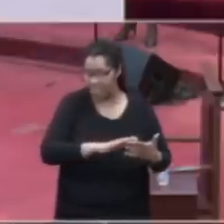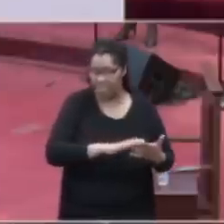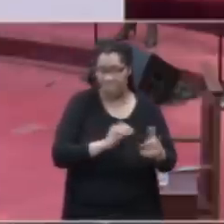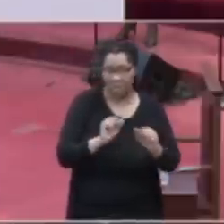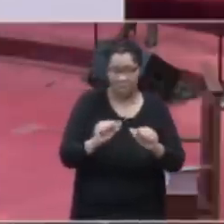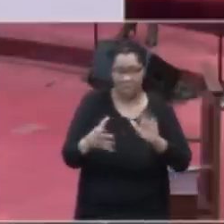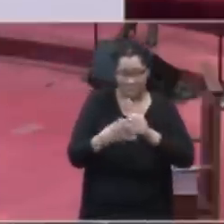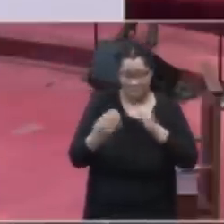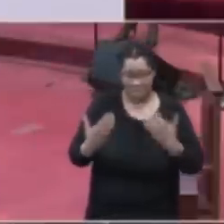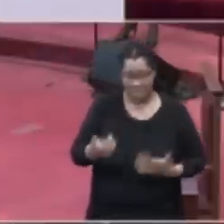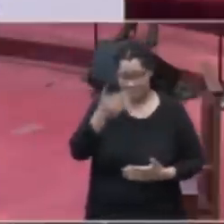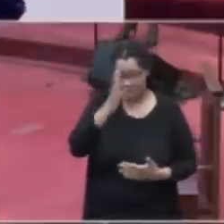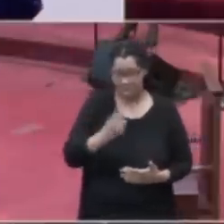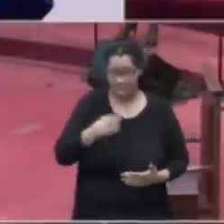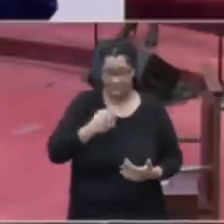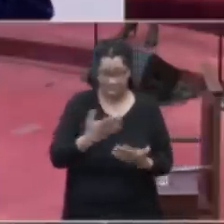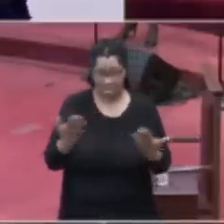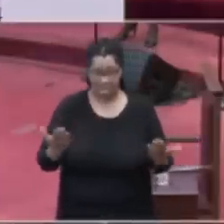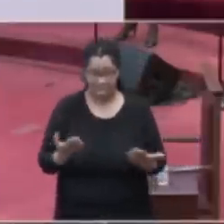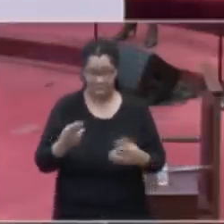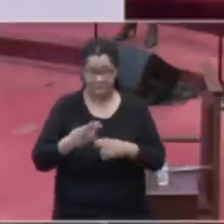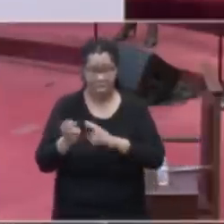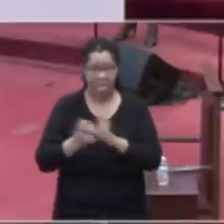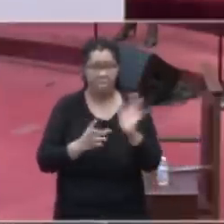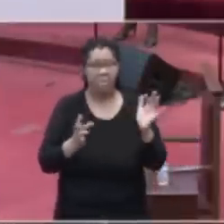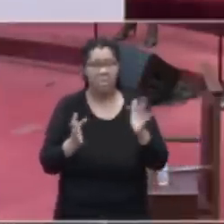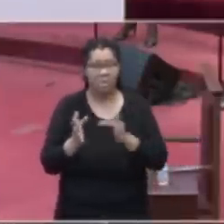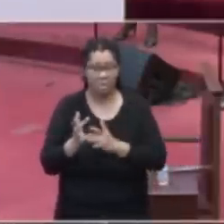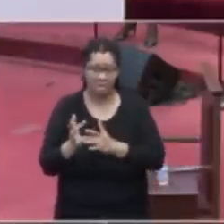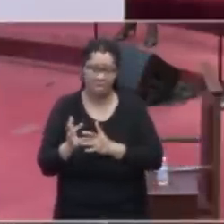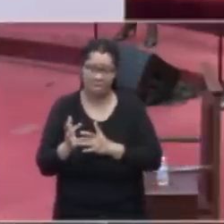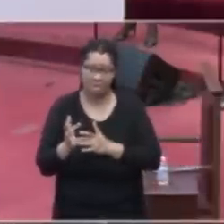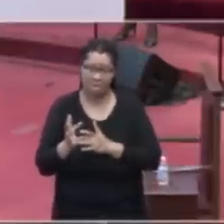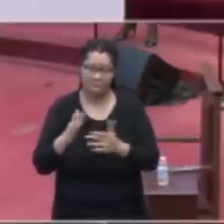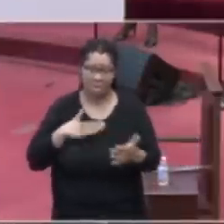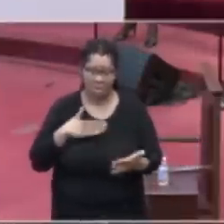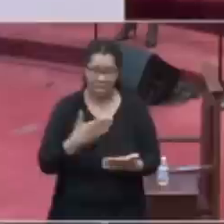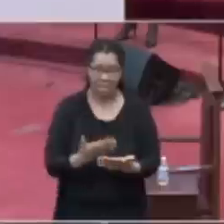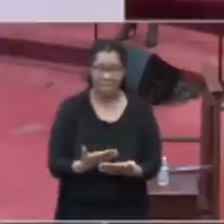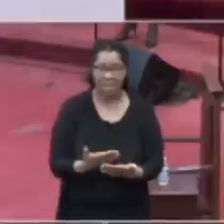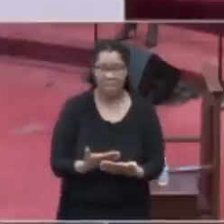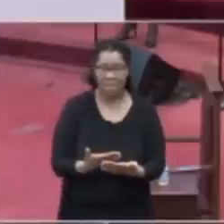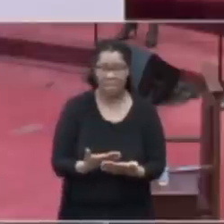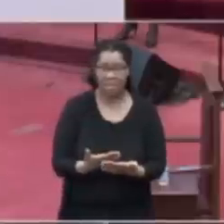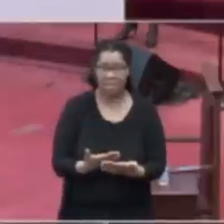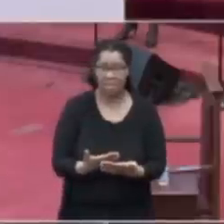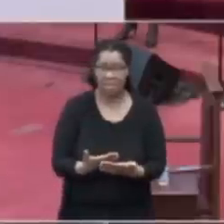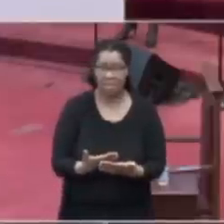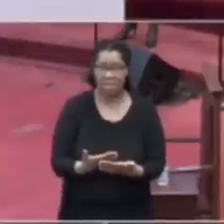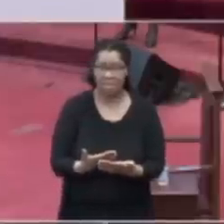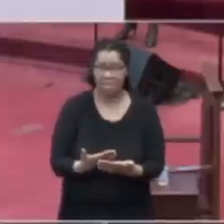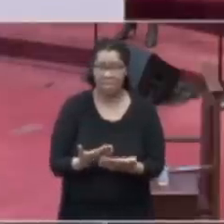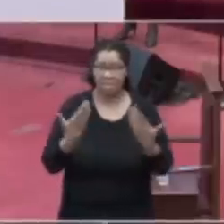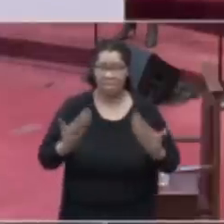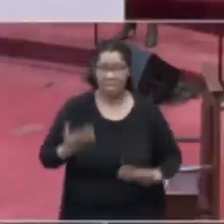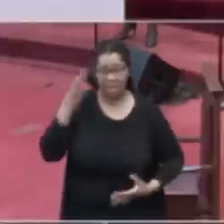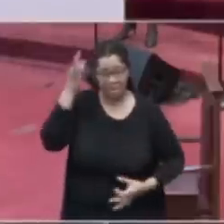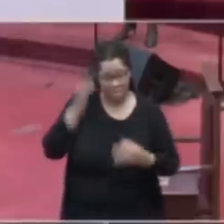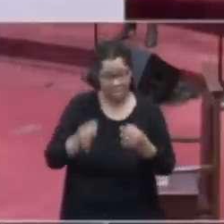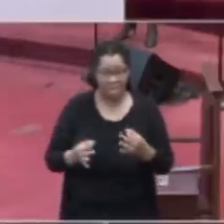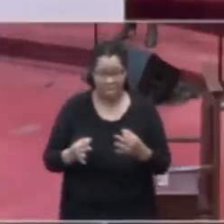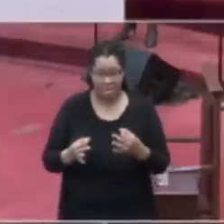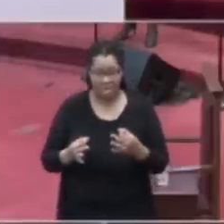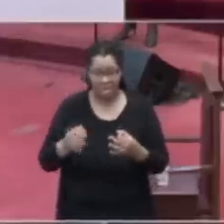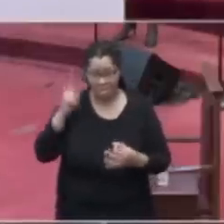Everybody pray with me. God, I come in Jesus' name and I confess that I make the choice